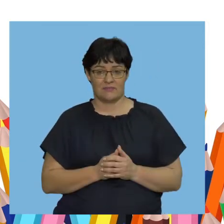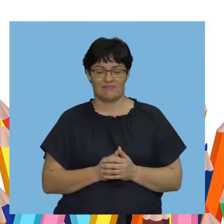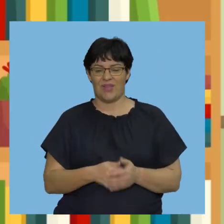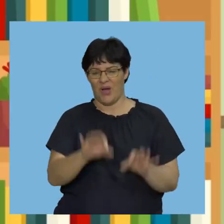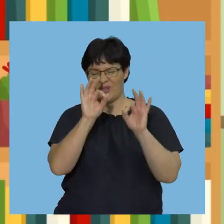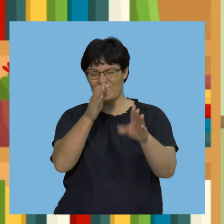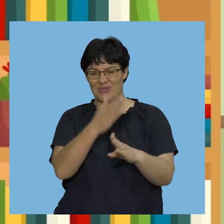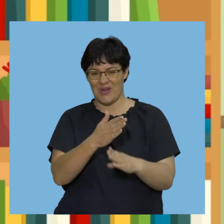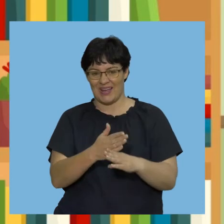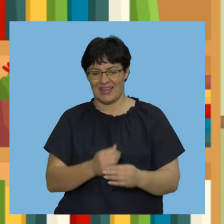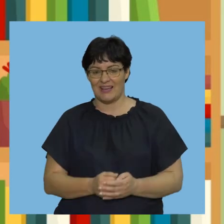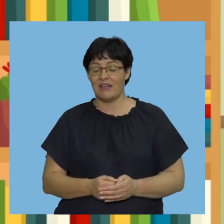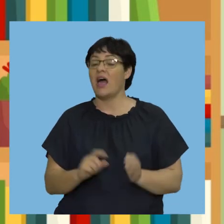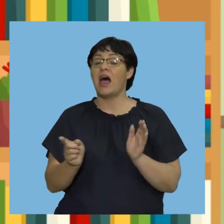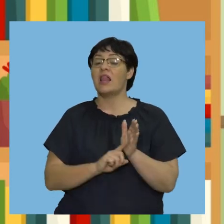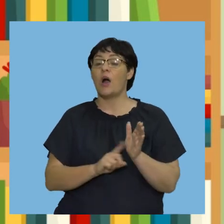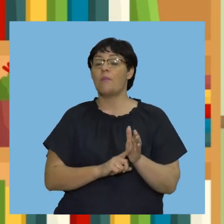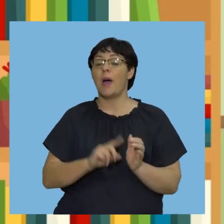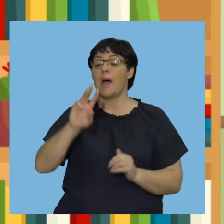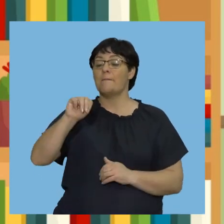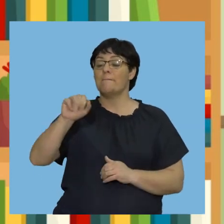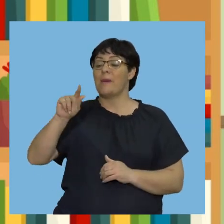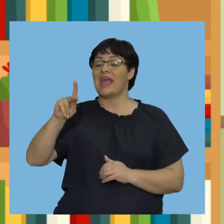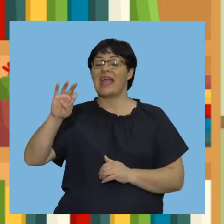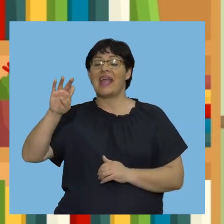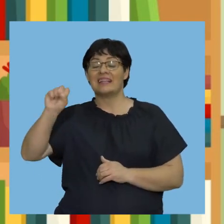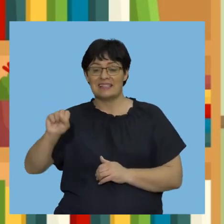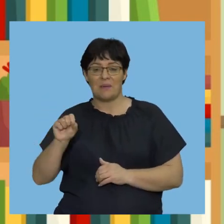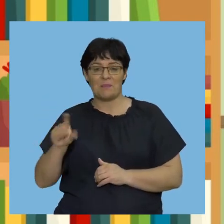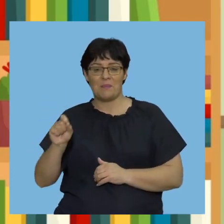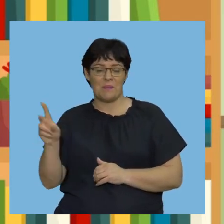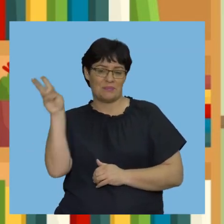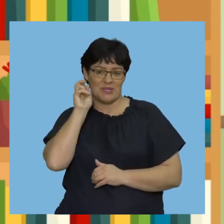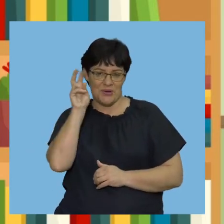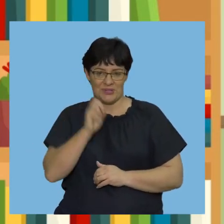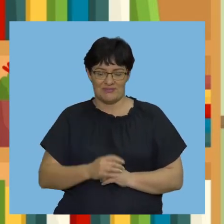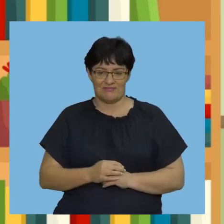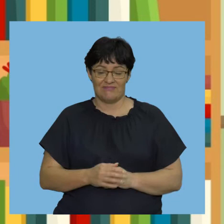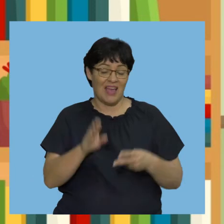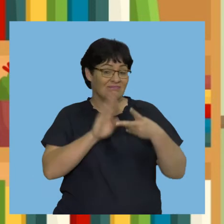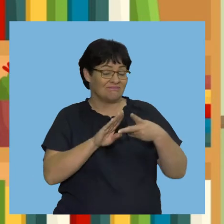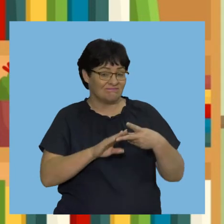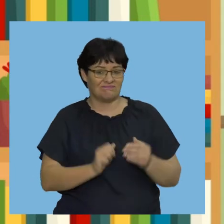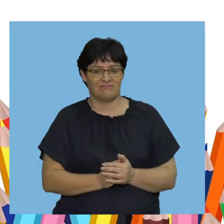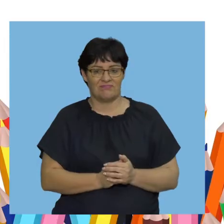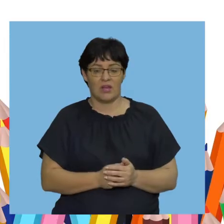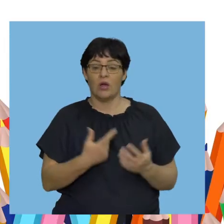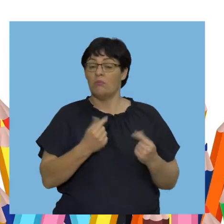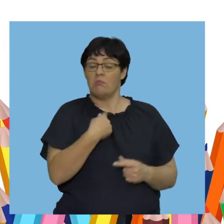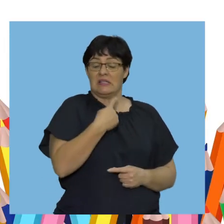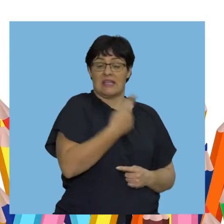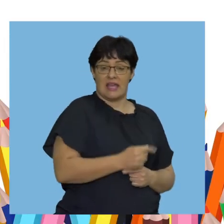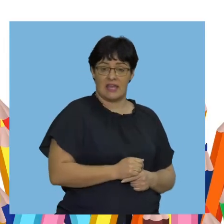Good work! The alarm makes a beeping sound. Let's try this one now. Do I